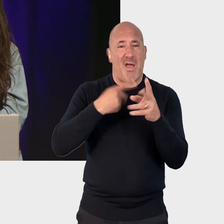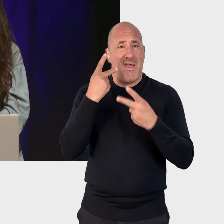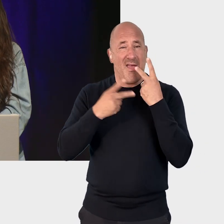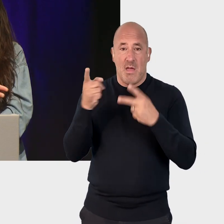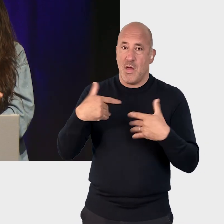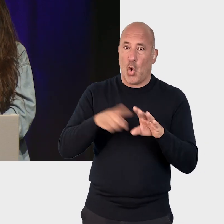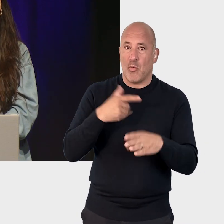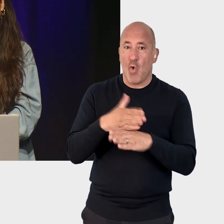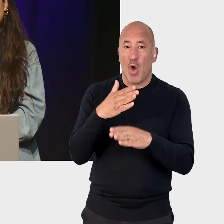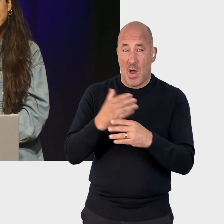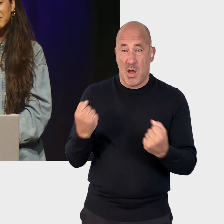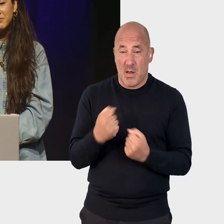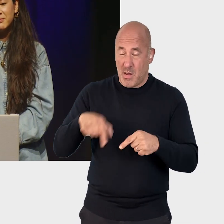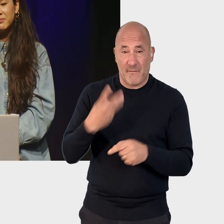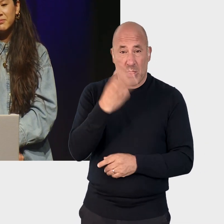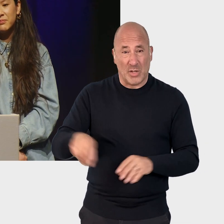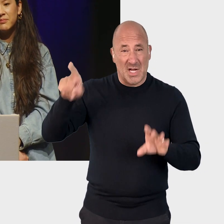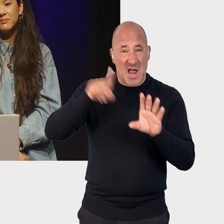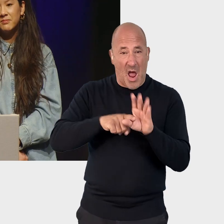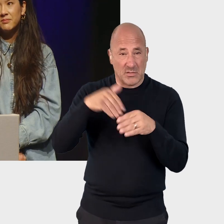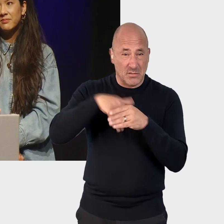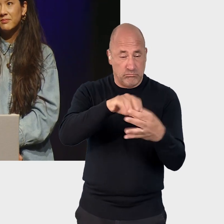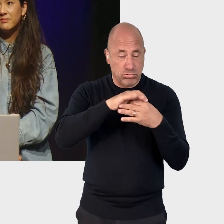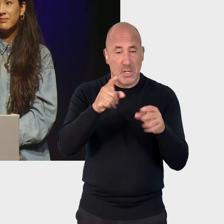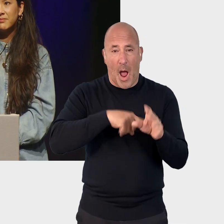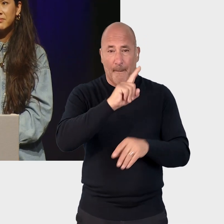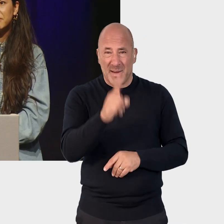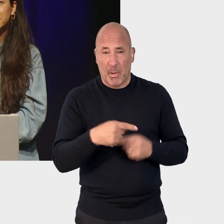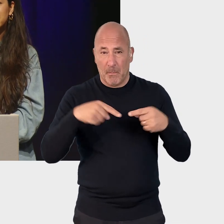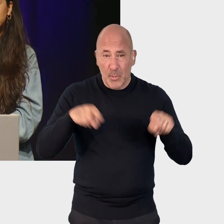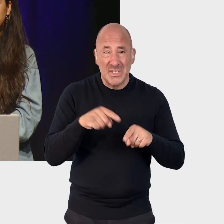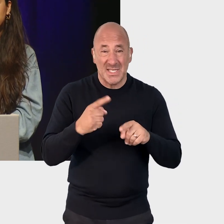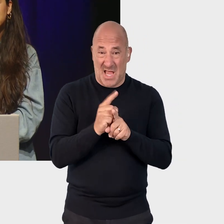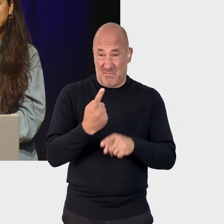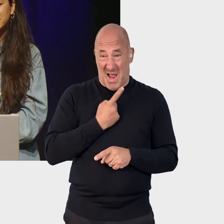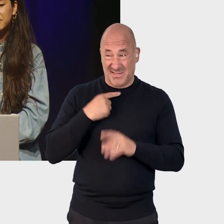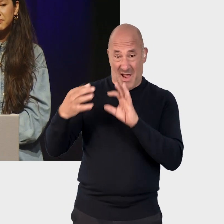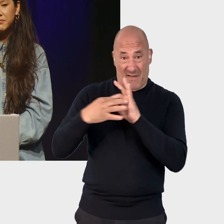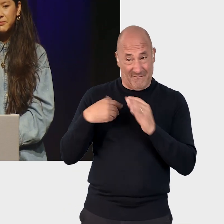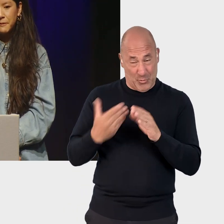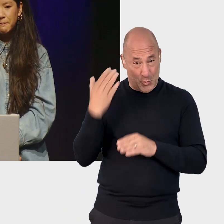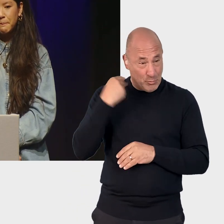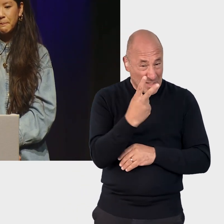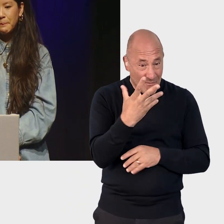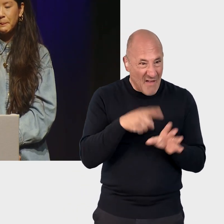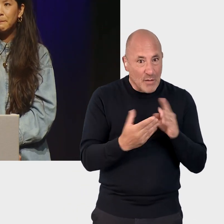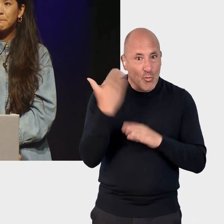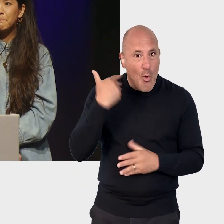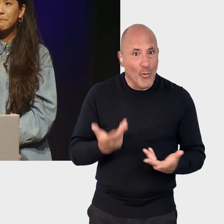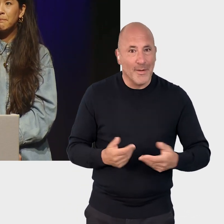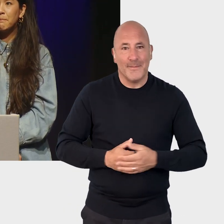by Dave Murray, who is an incredible youth worker who's been working for over 30 years in the city with young people and music,